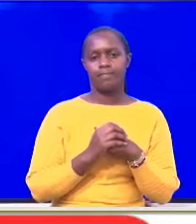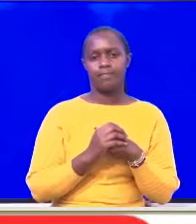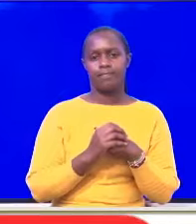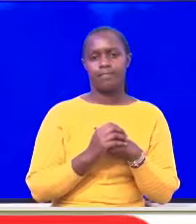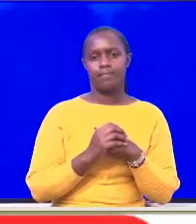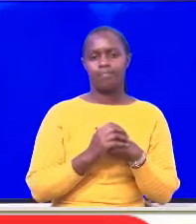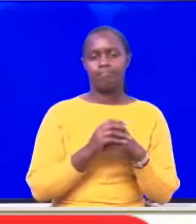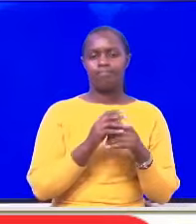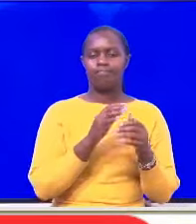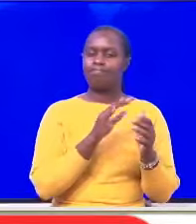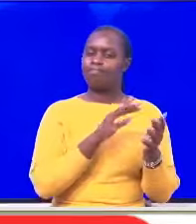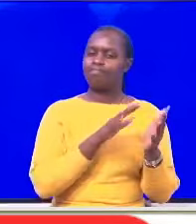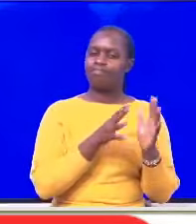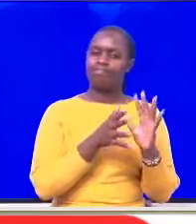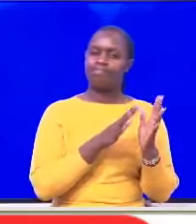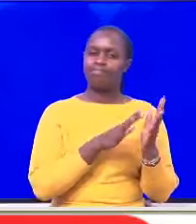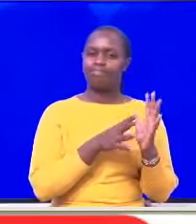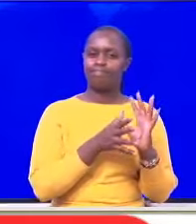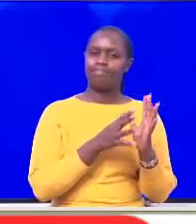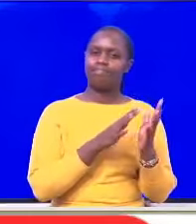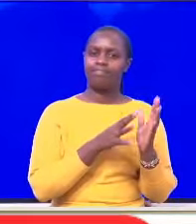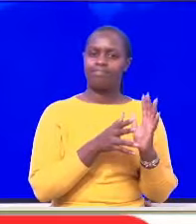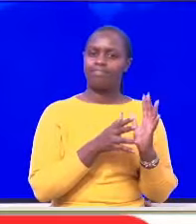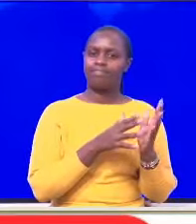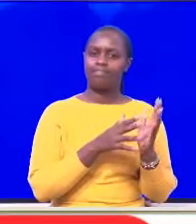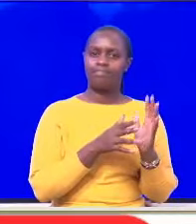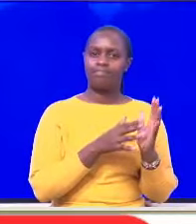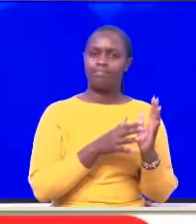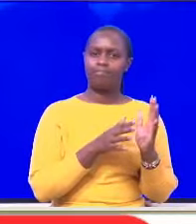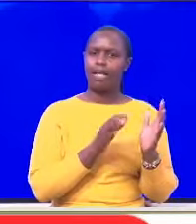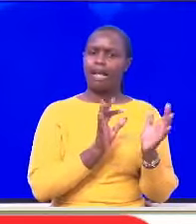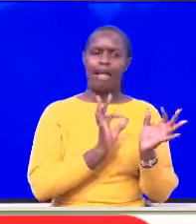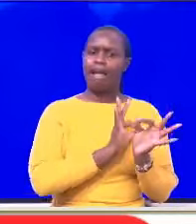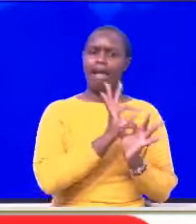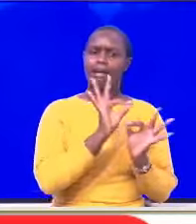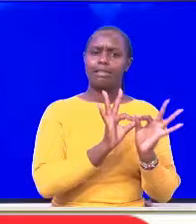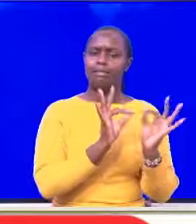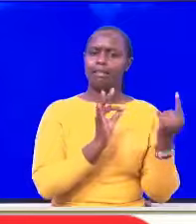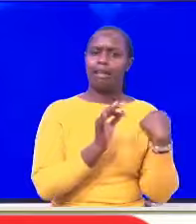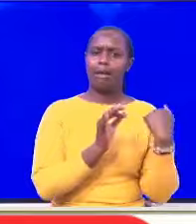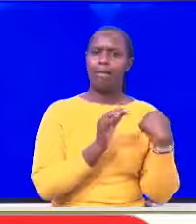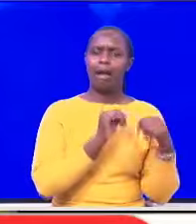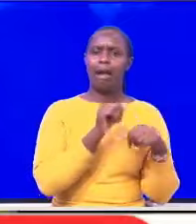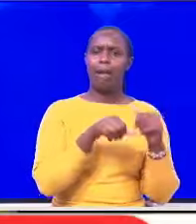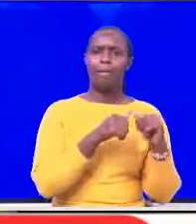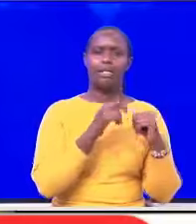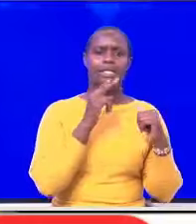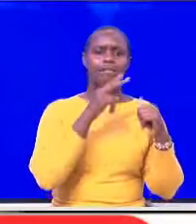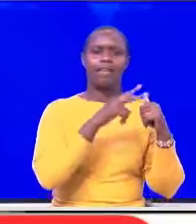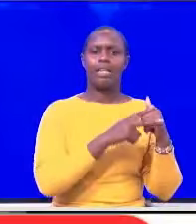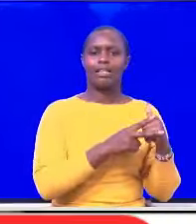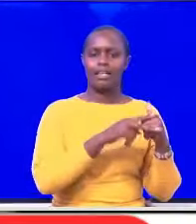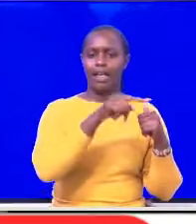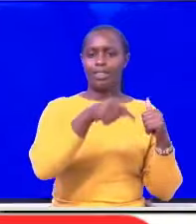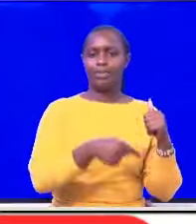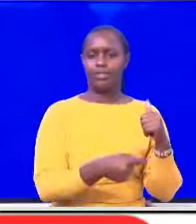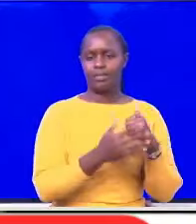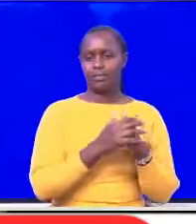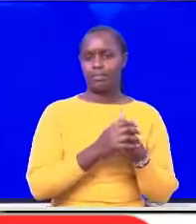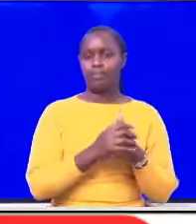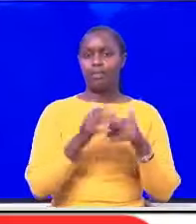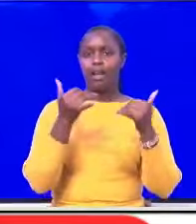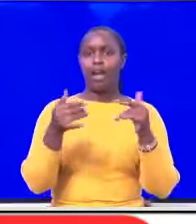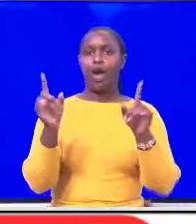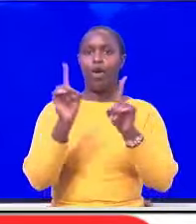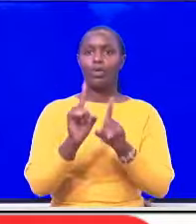It was around, I don't have the exact figure, but it was around 700,000. The official who was